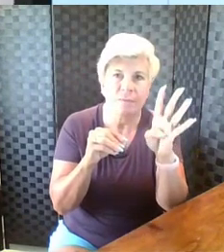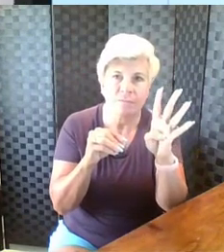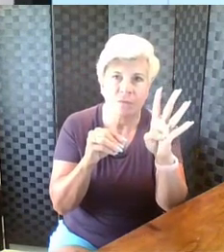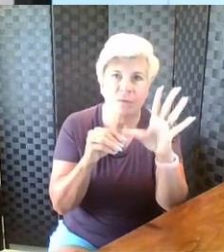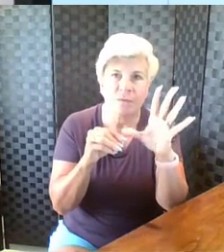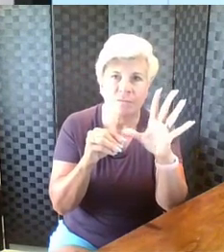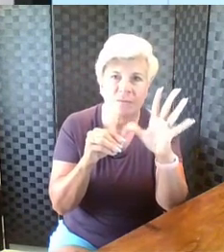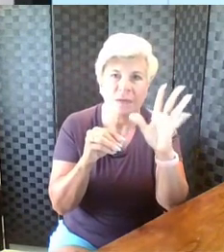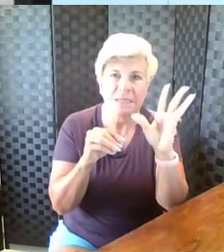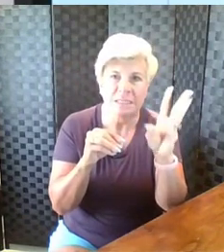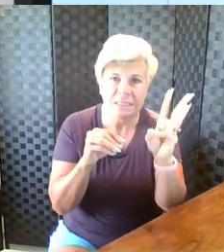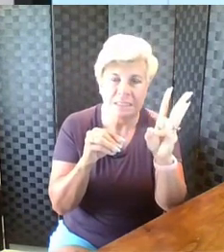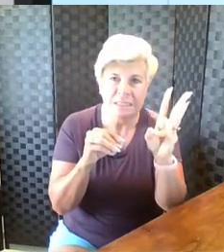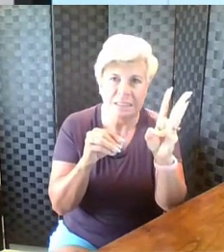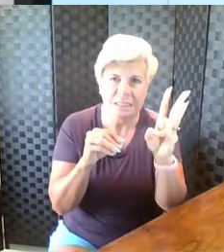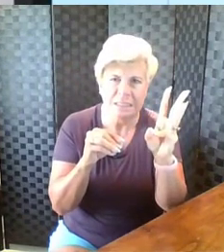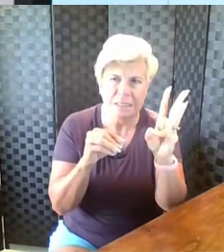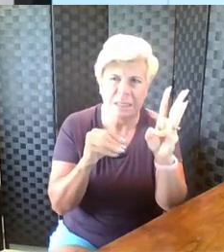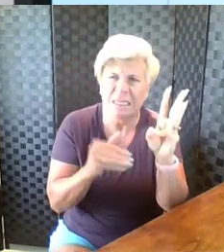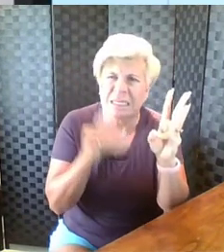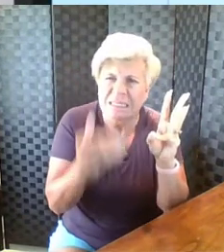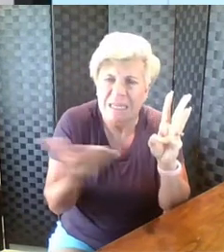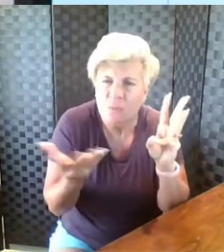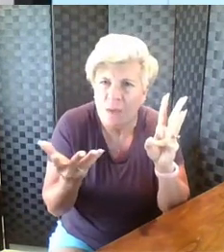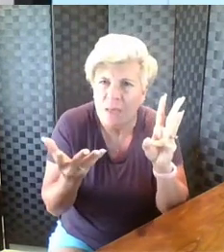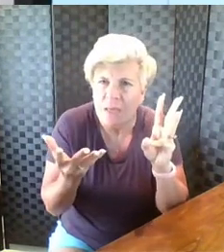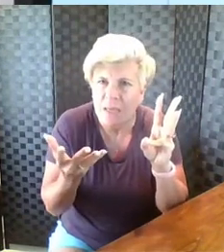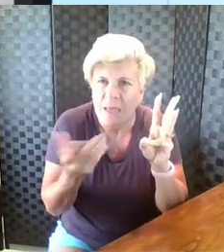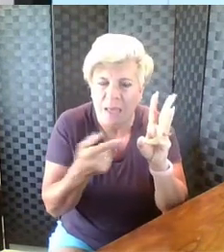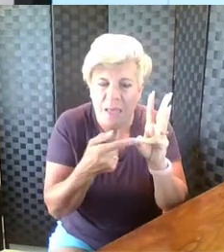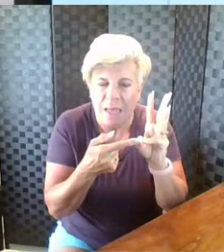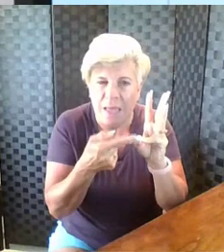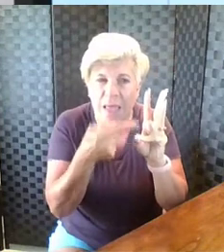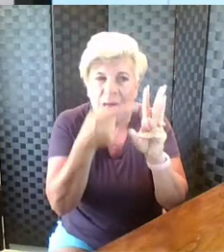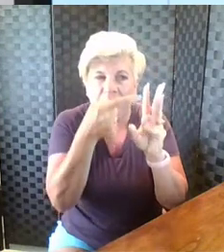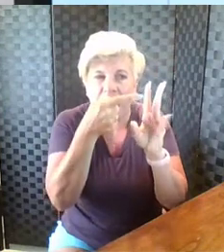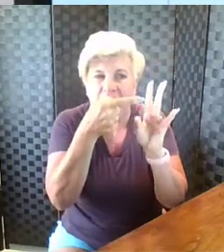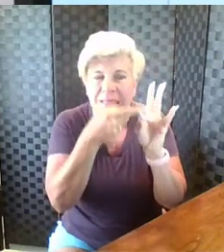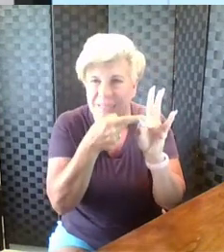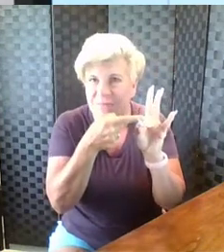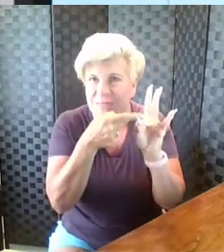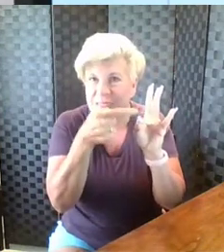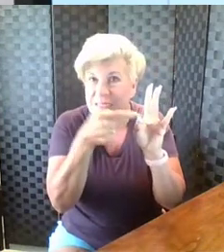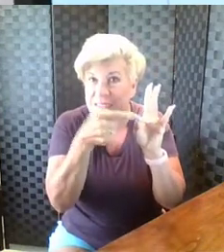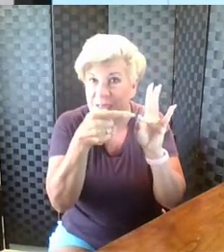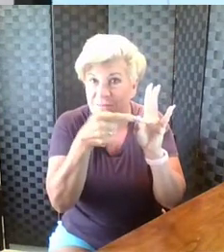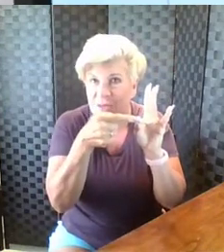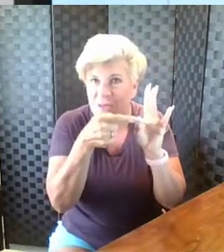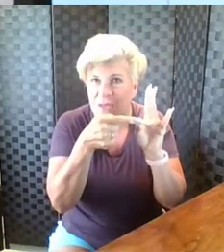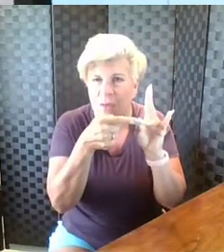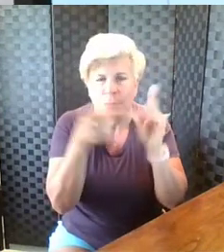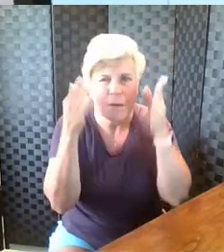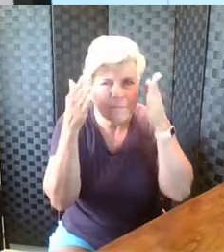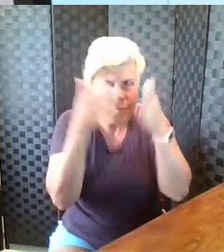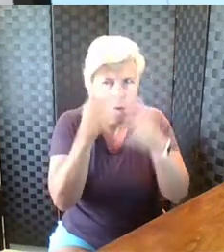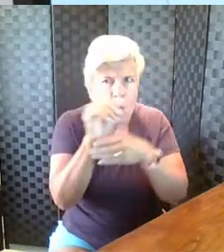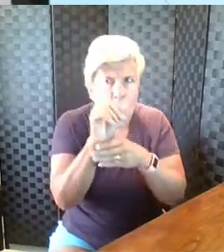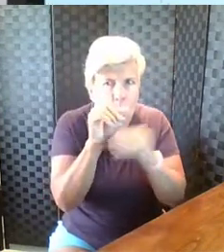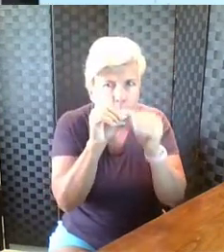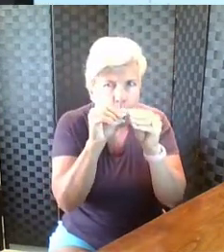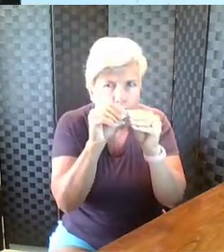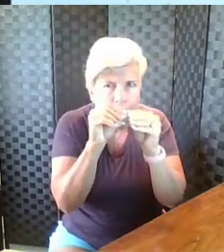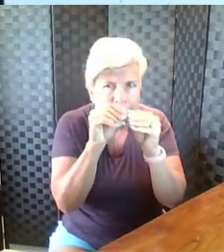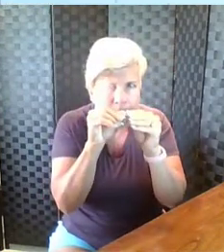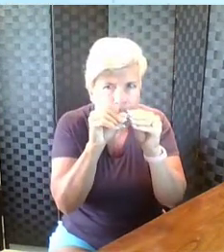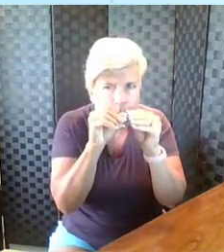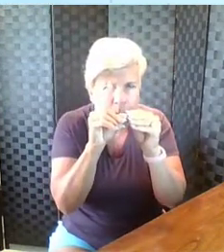3, 4, 5, 6. What comes next? 7. I want to focus on just one more greater for